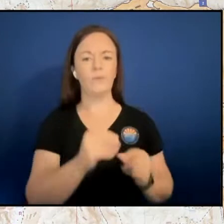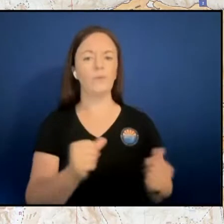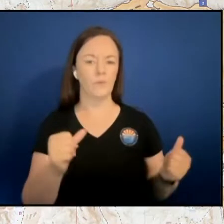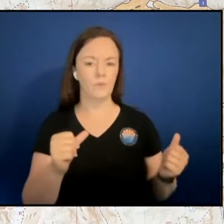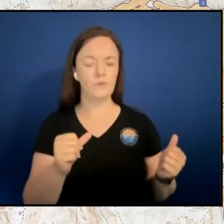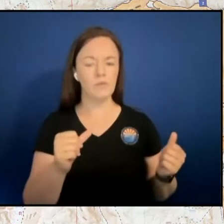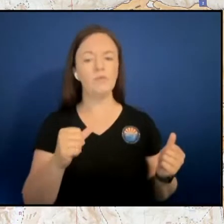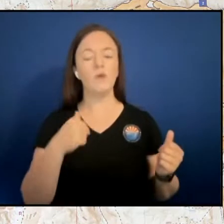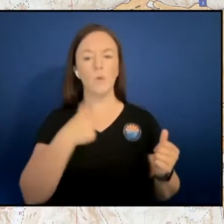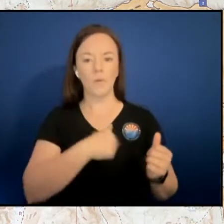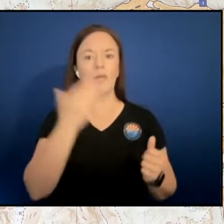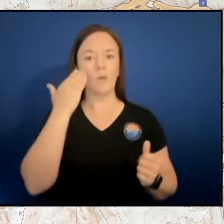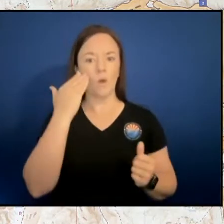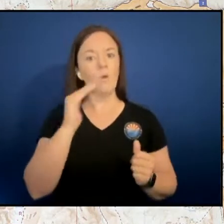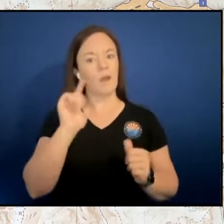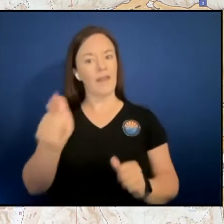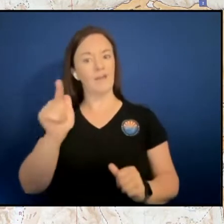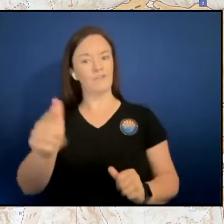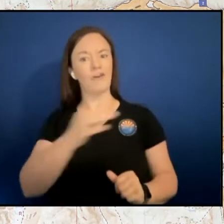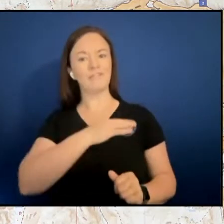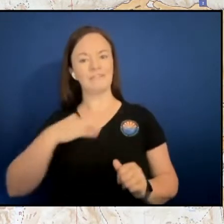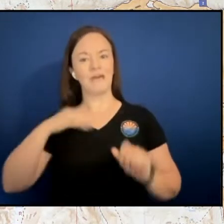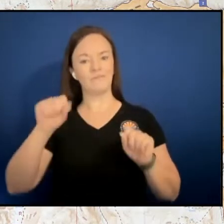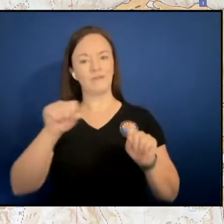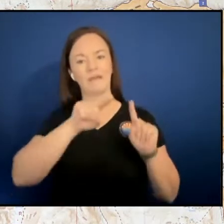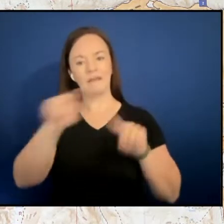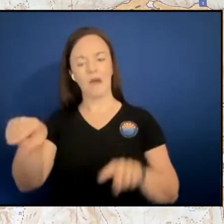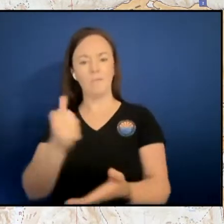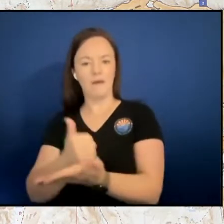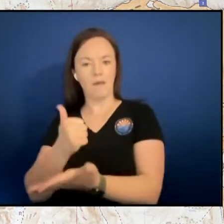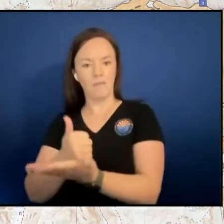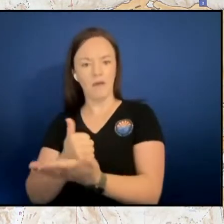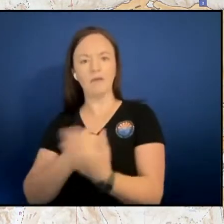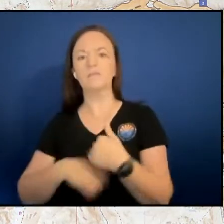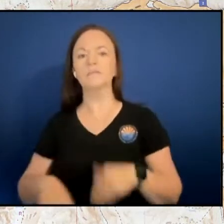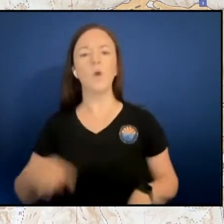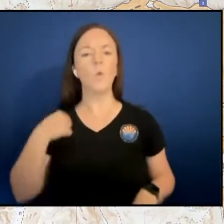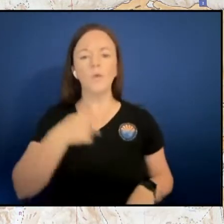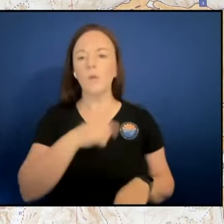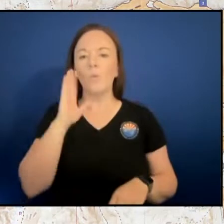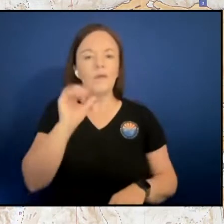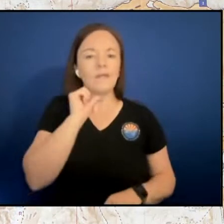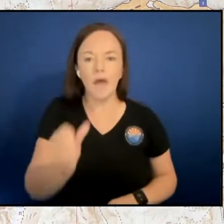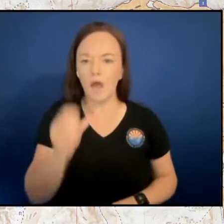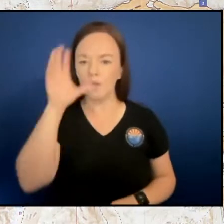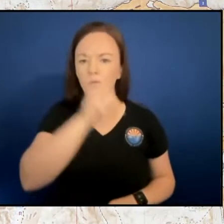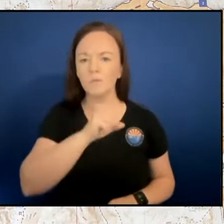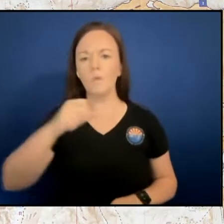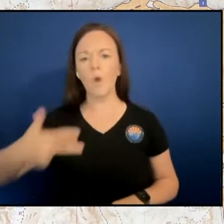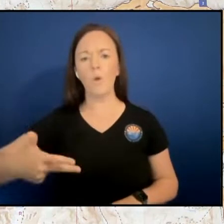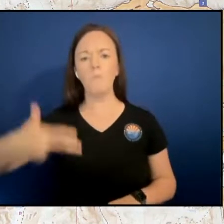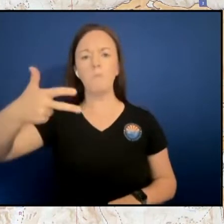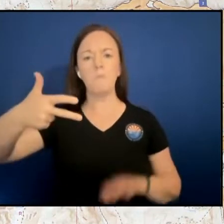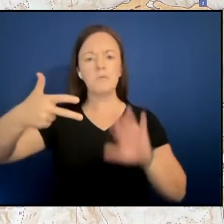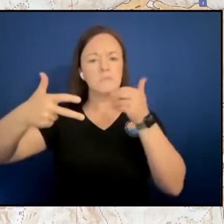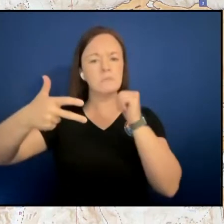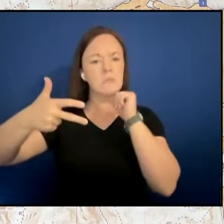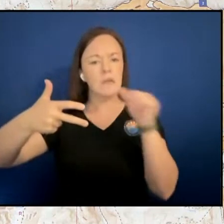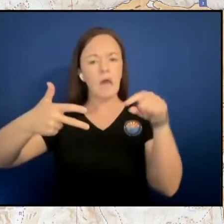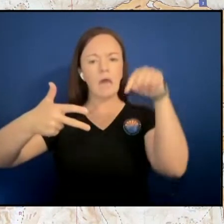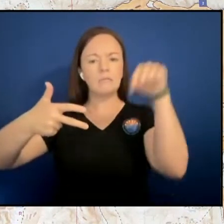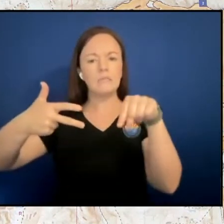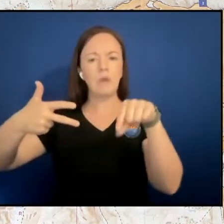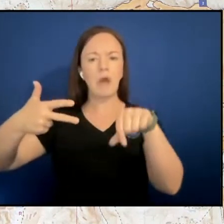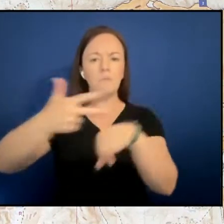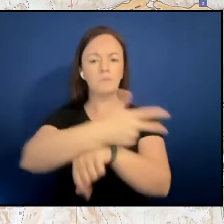that it's only going to be up to the middle of my tires, I'll be fine. Or that debris doesn't look that deep, I won't get stuck. Or a